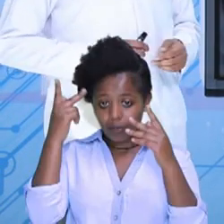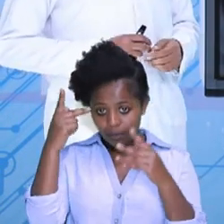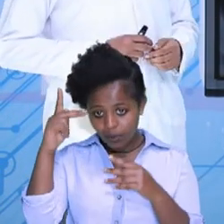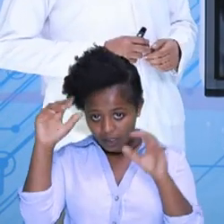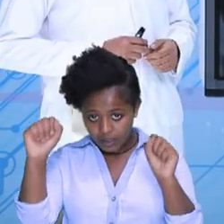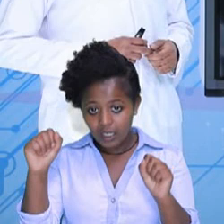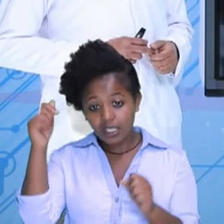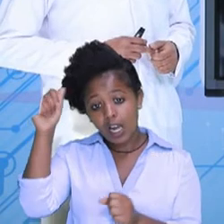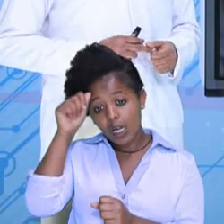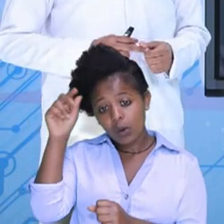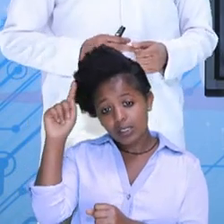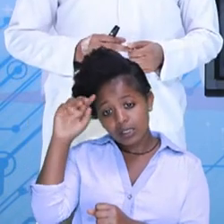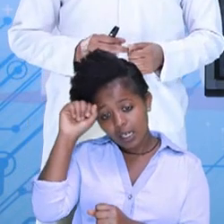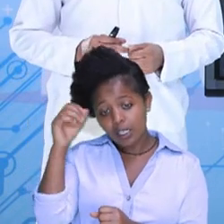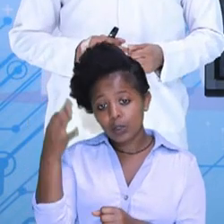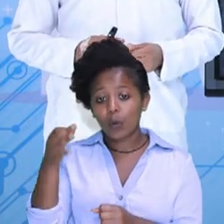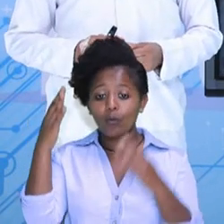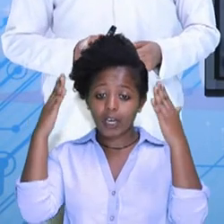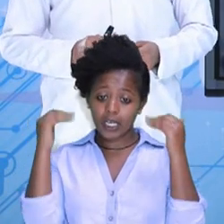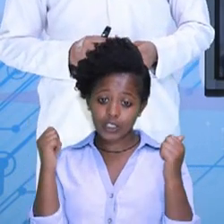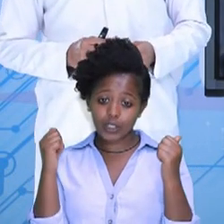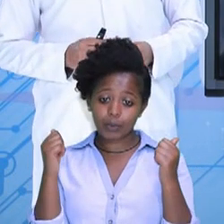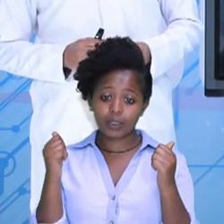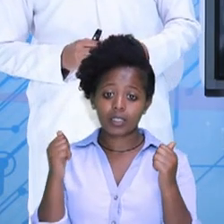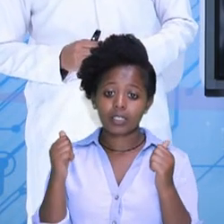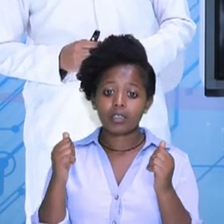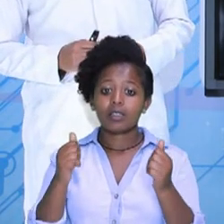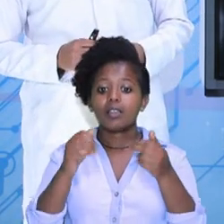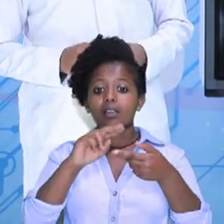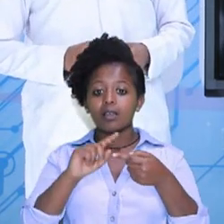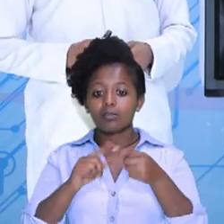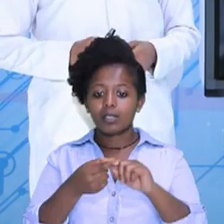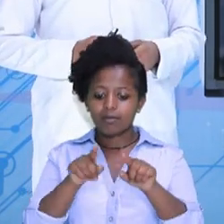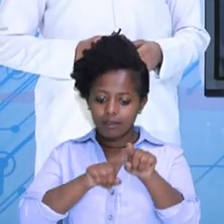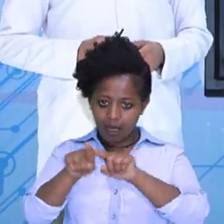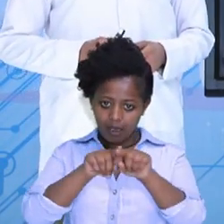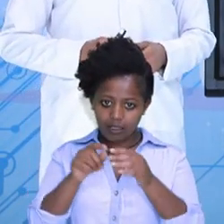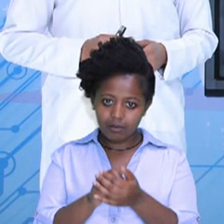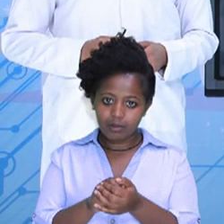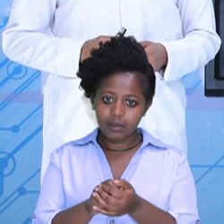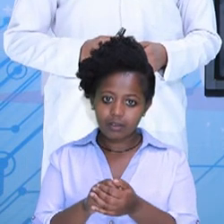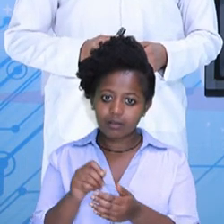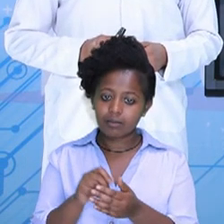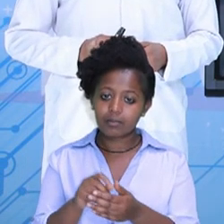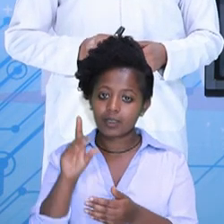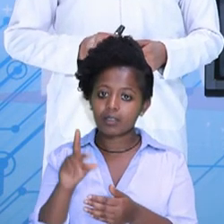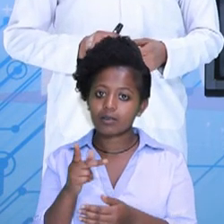President Anwar Sadat of Egypt signed a Camp David agreement. Mind you,